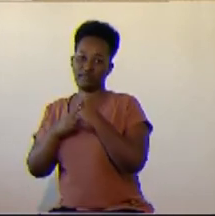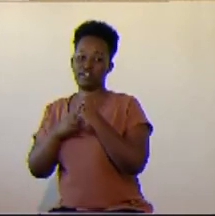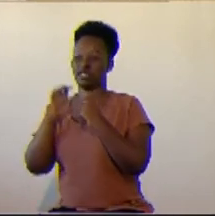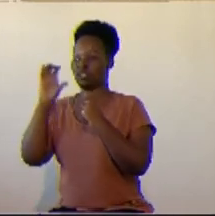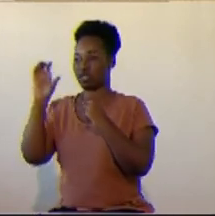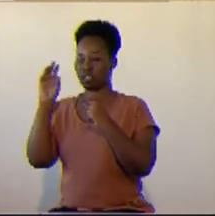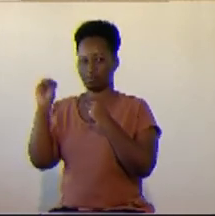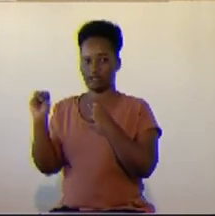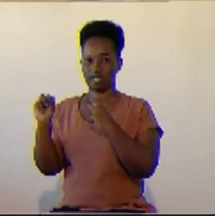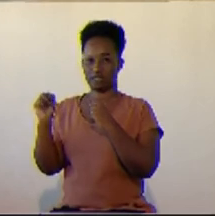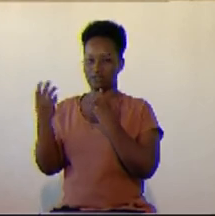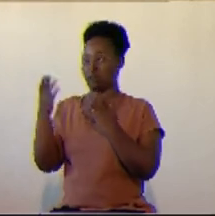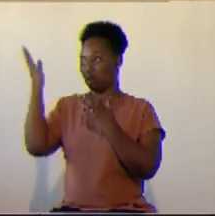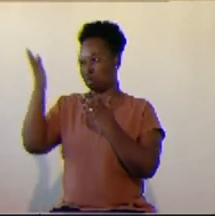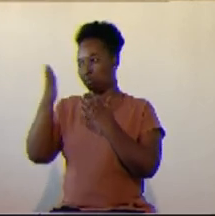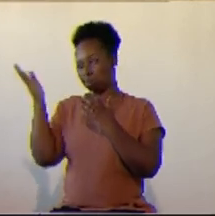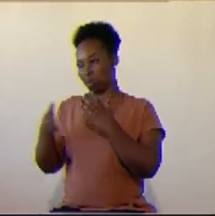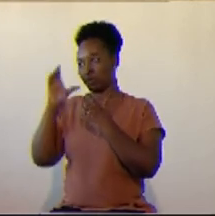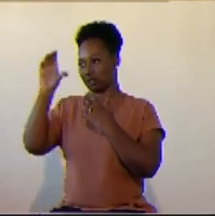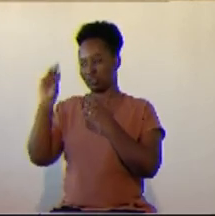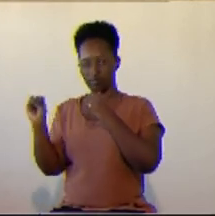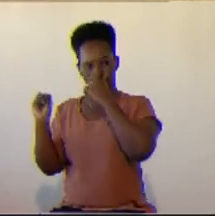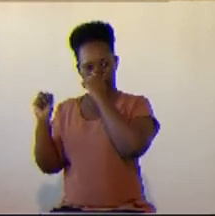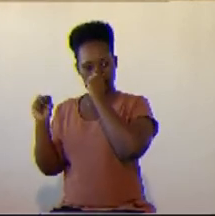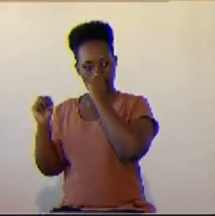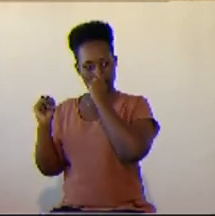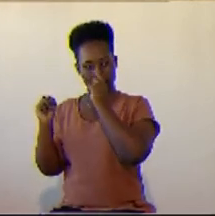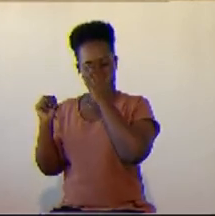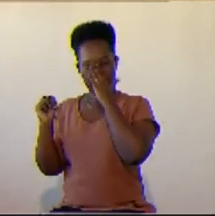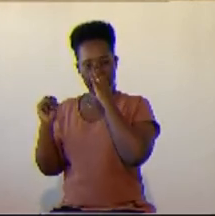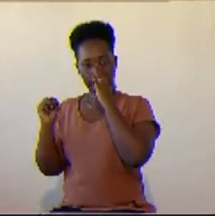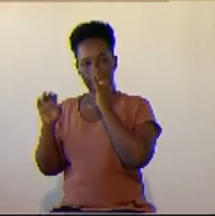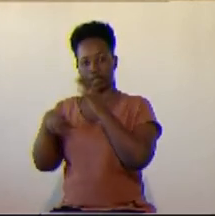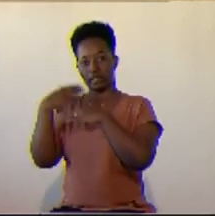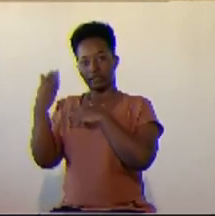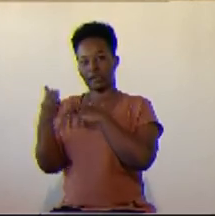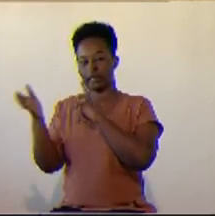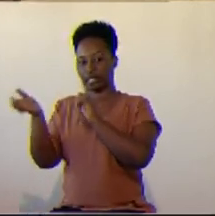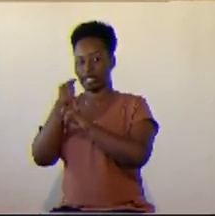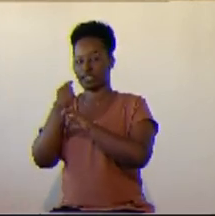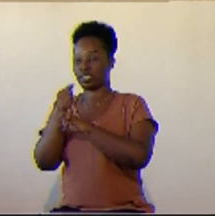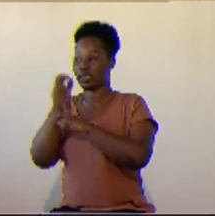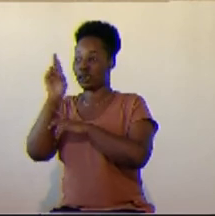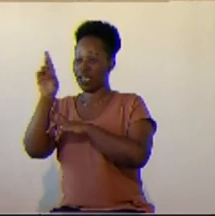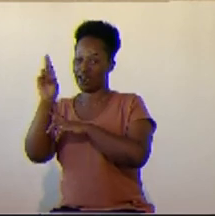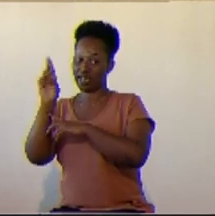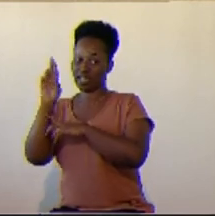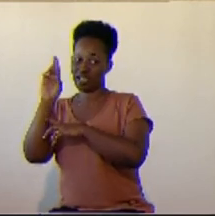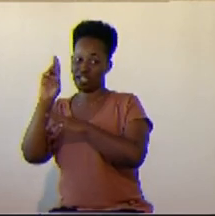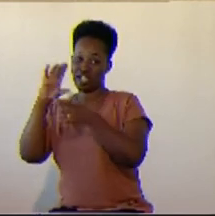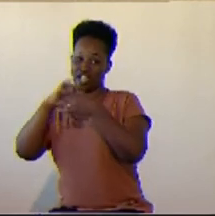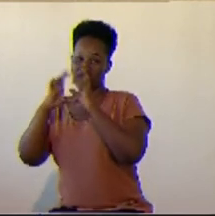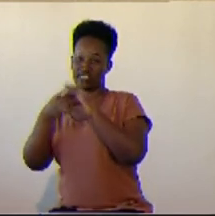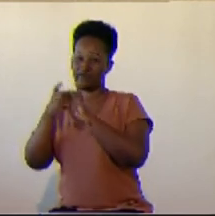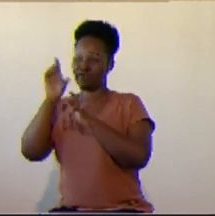And automatically, you can simplify this and get relative density of what? Of B. So that is how we